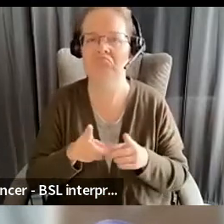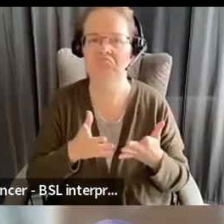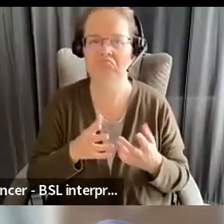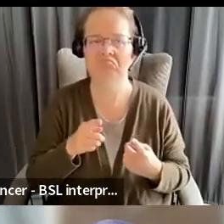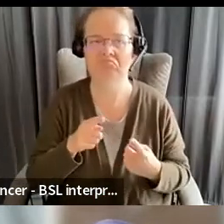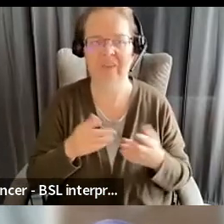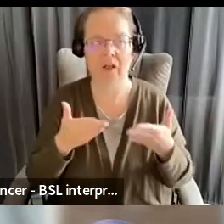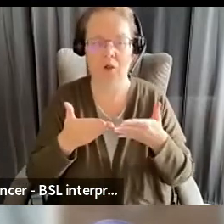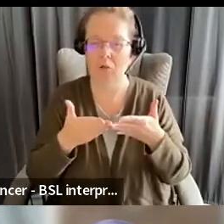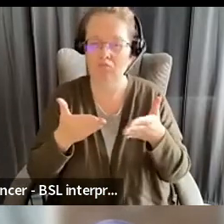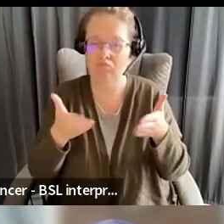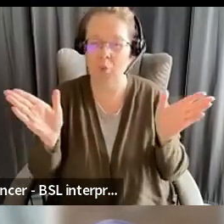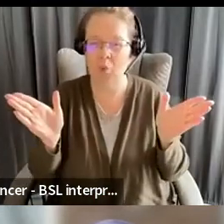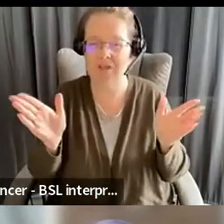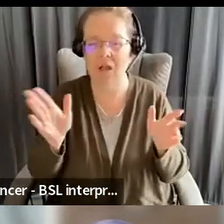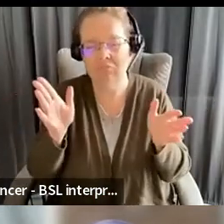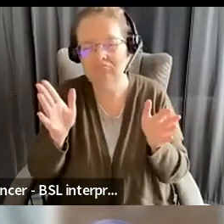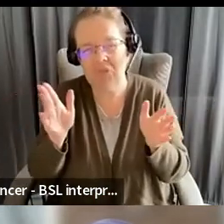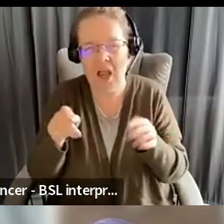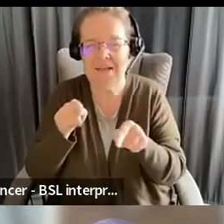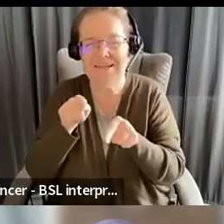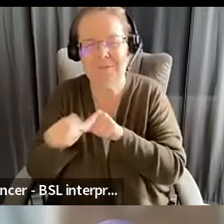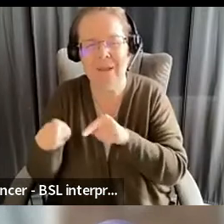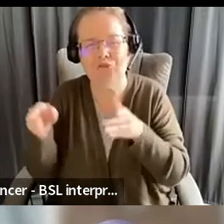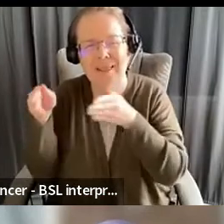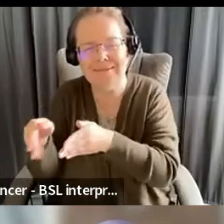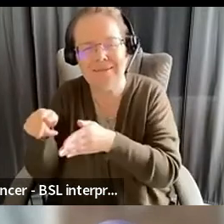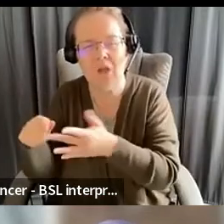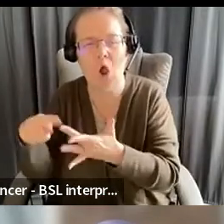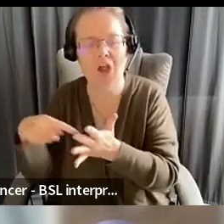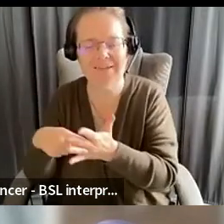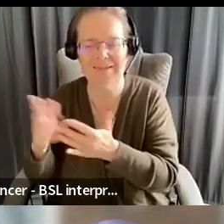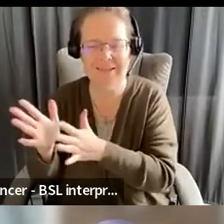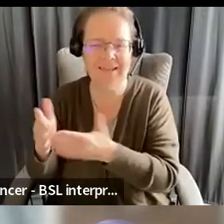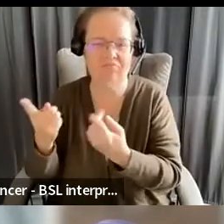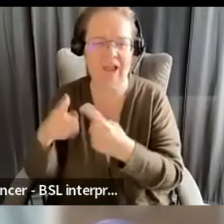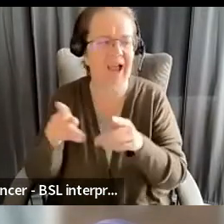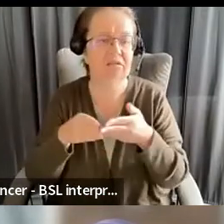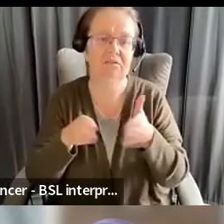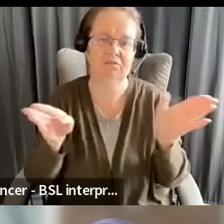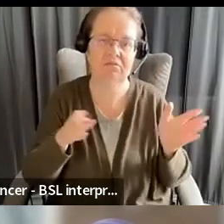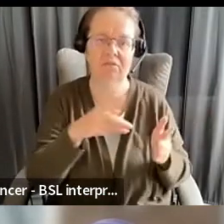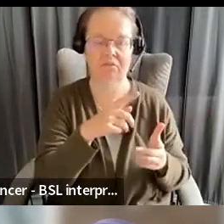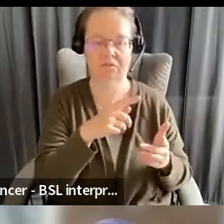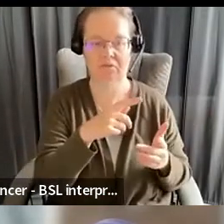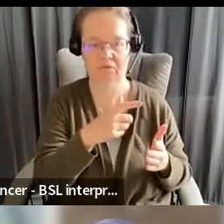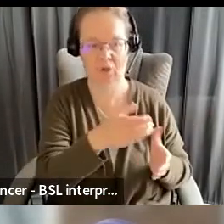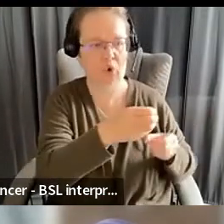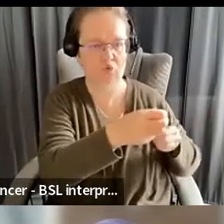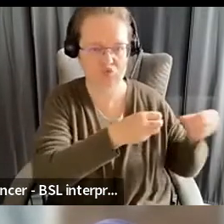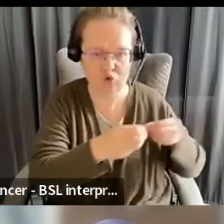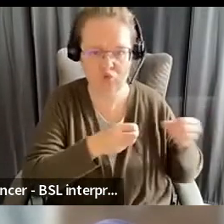it's broadly specialist IT, and you know, across the broad range of all disciplines that we recruit,